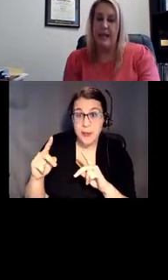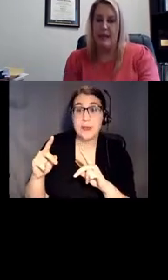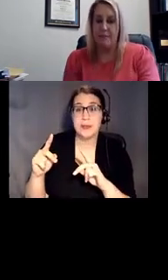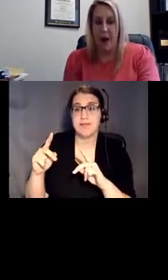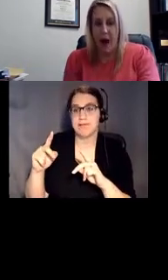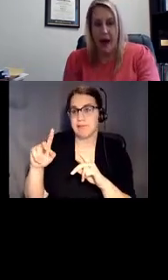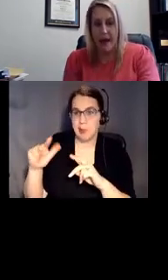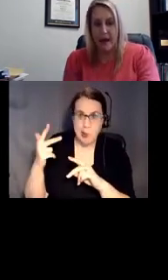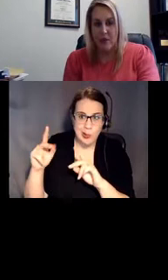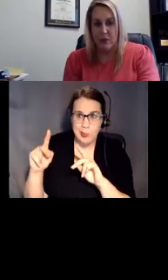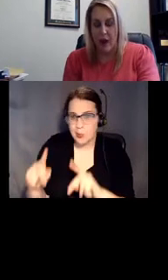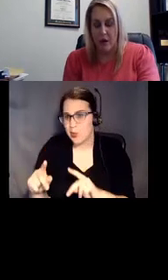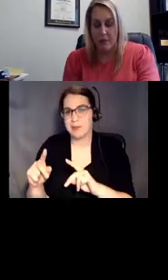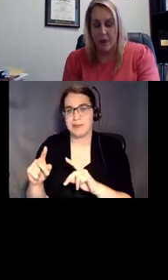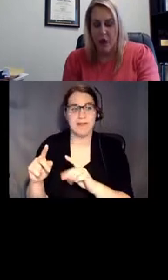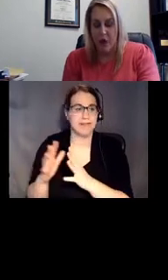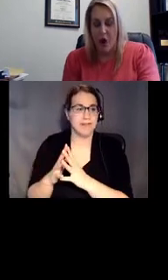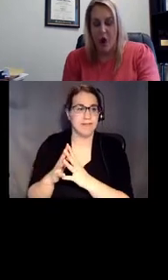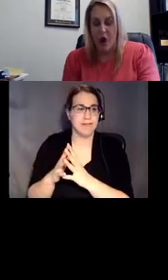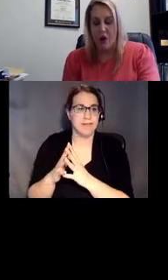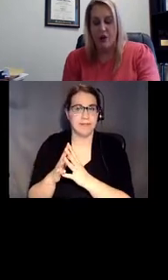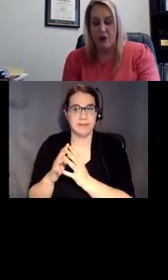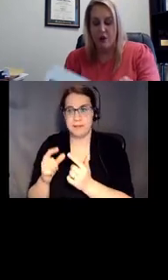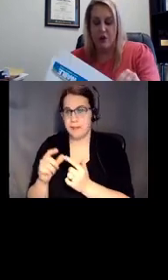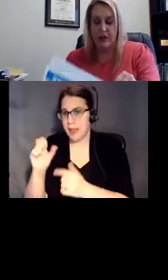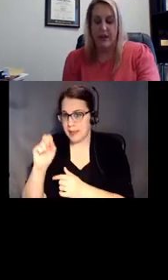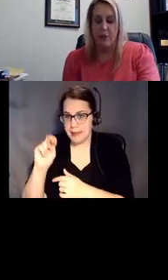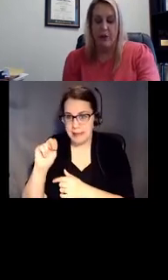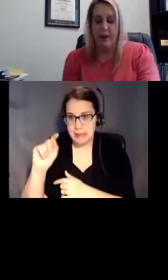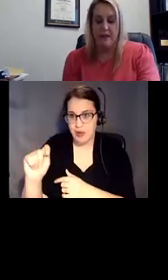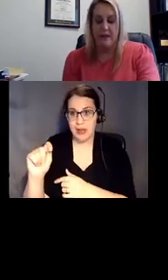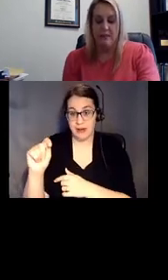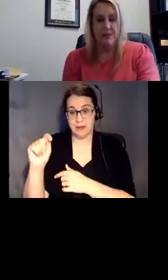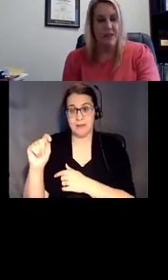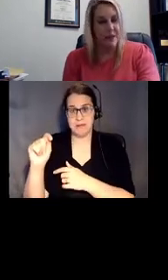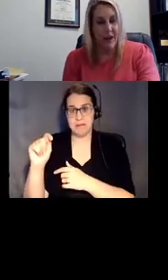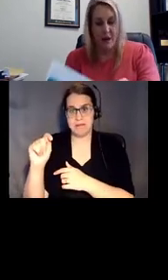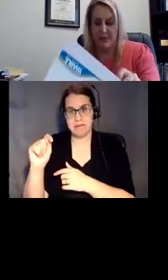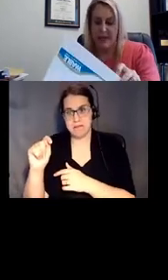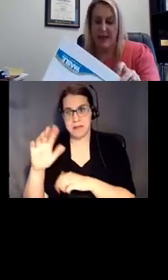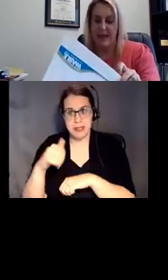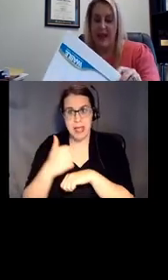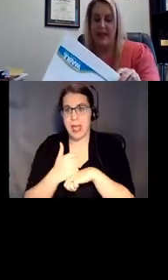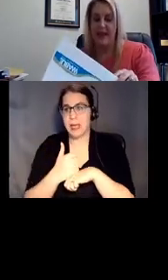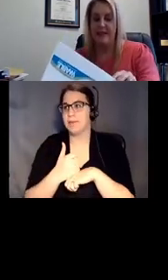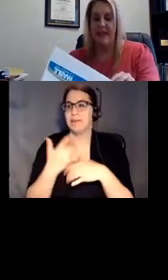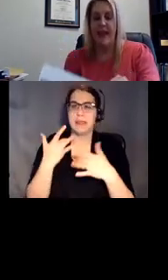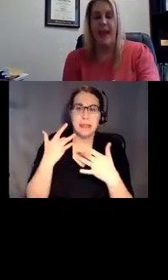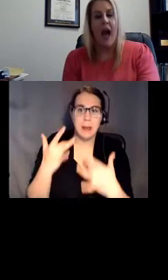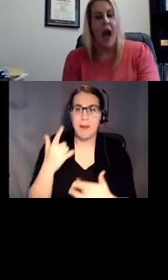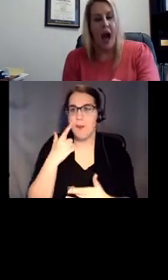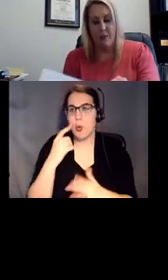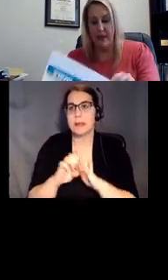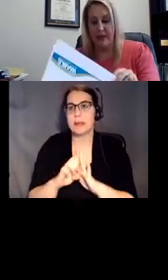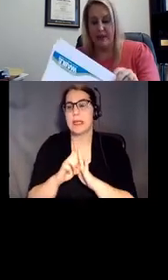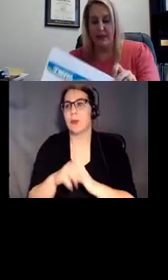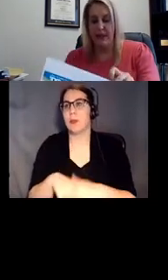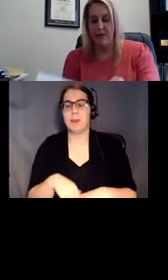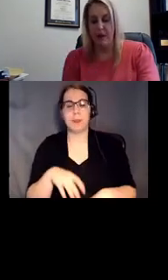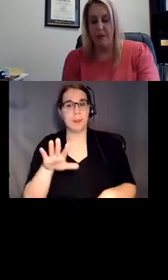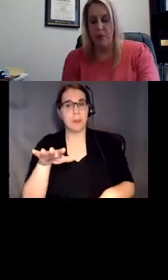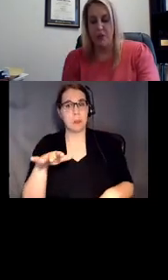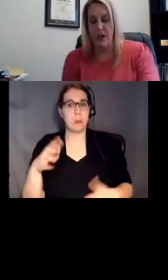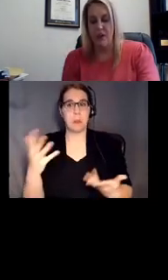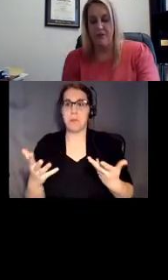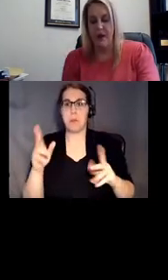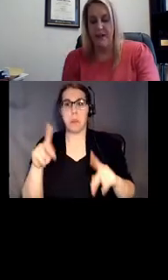in my realm are usually when somebody comes in and they say, I would like to